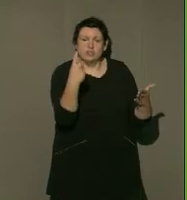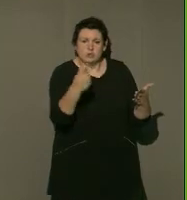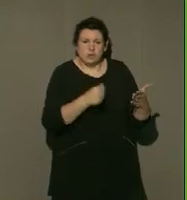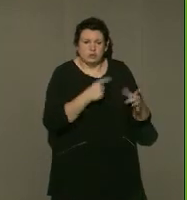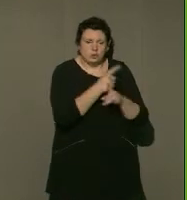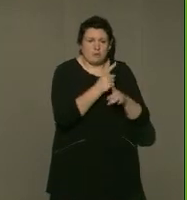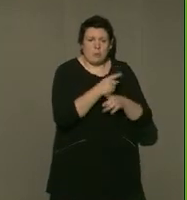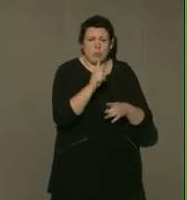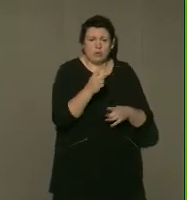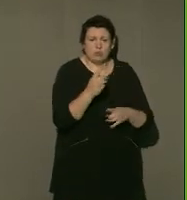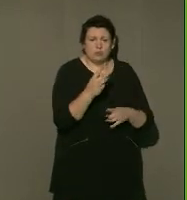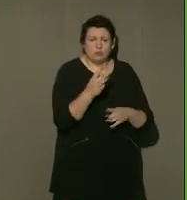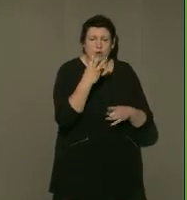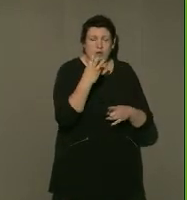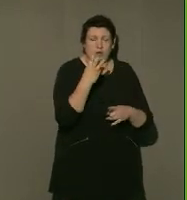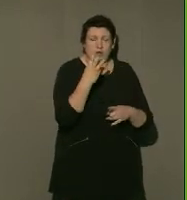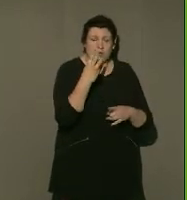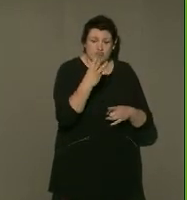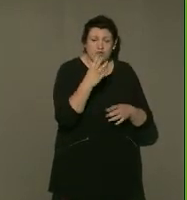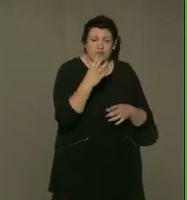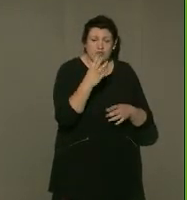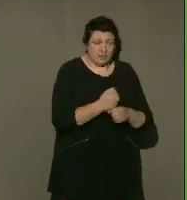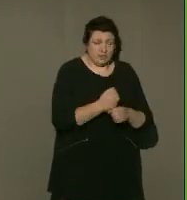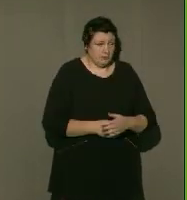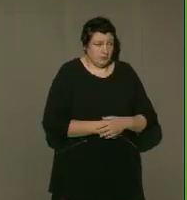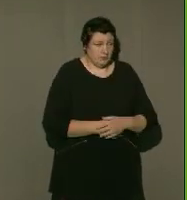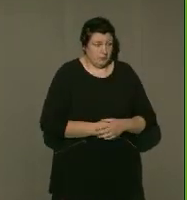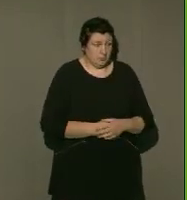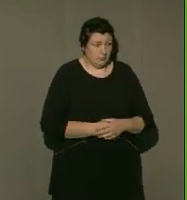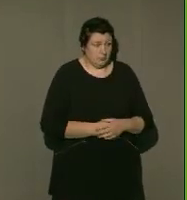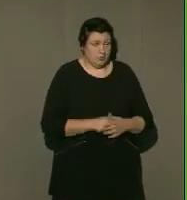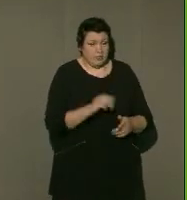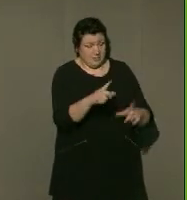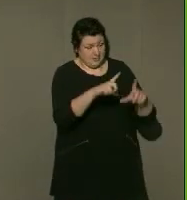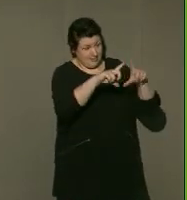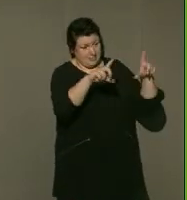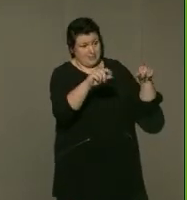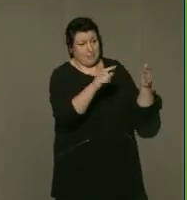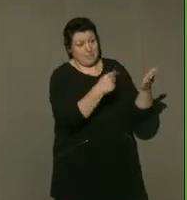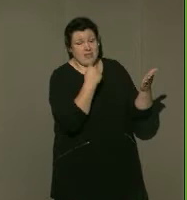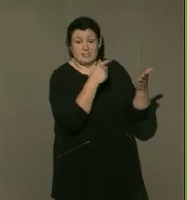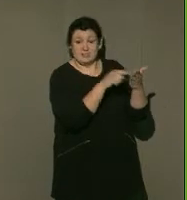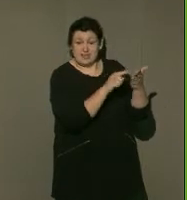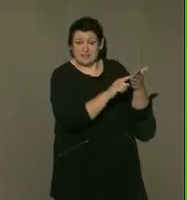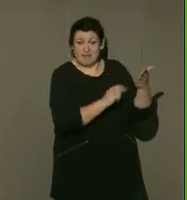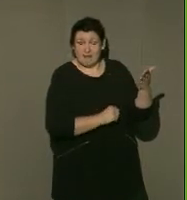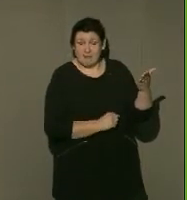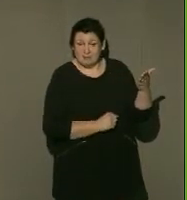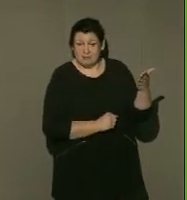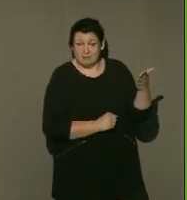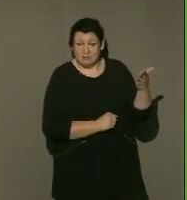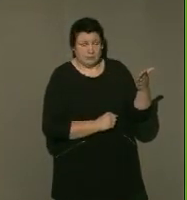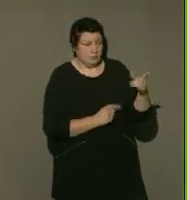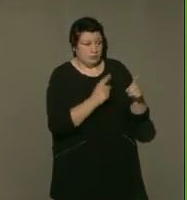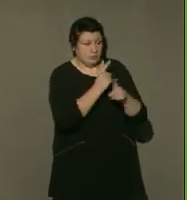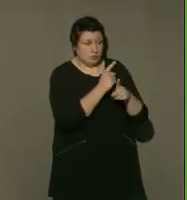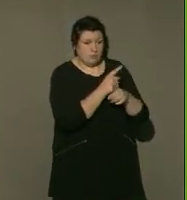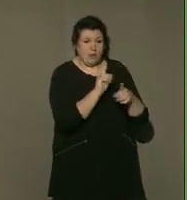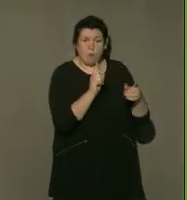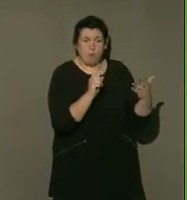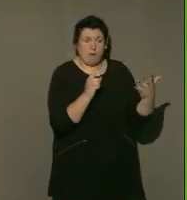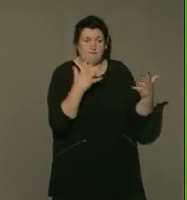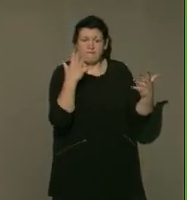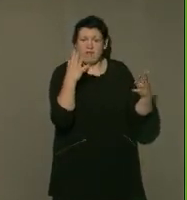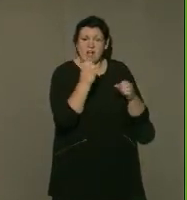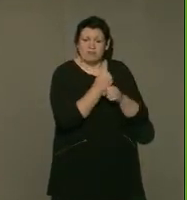3G, and in that you can see there's a precautionary principle stated. There's talk about the